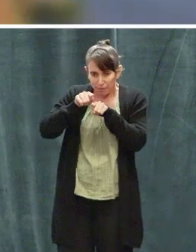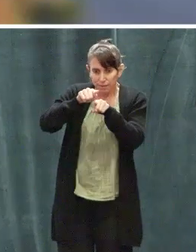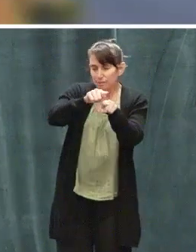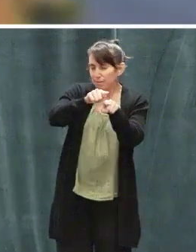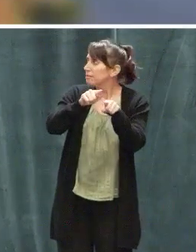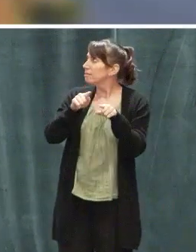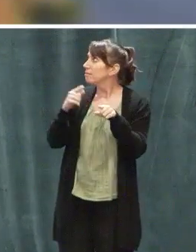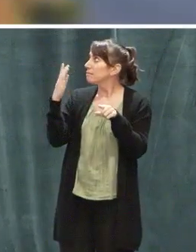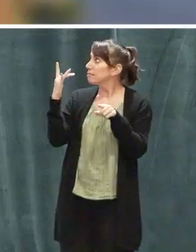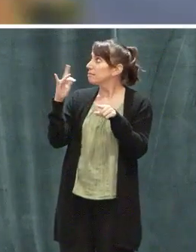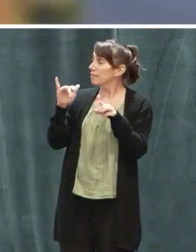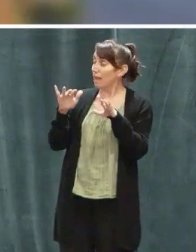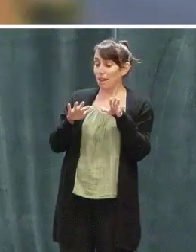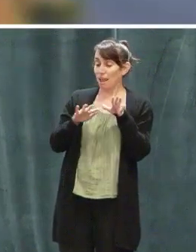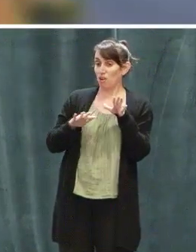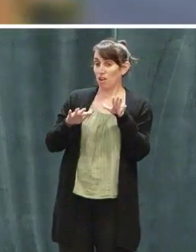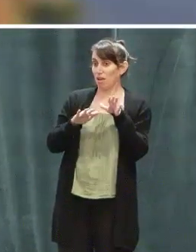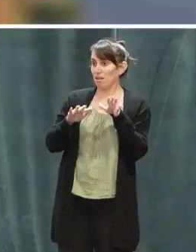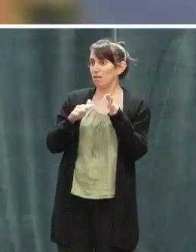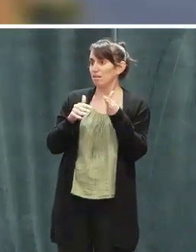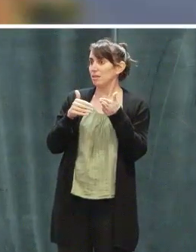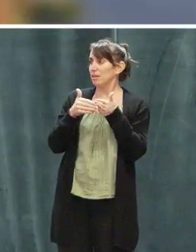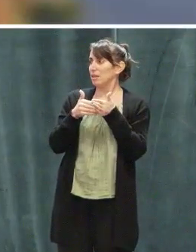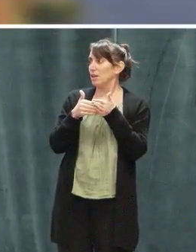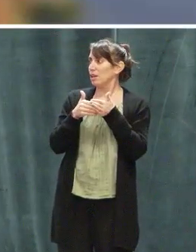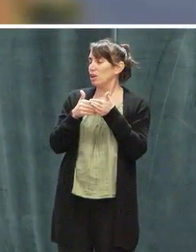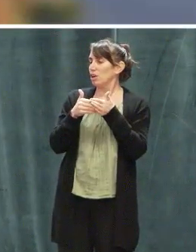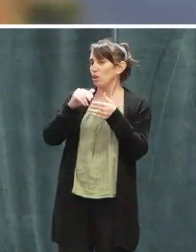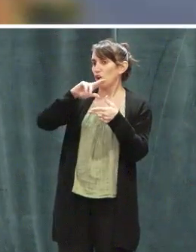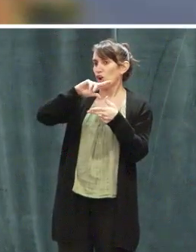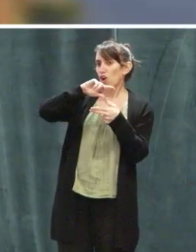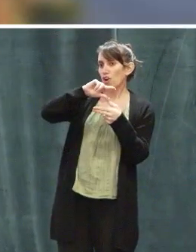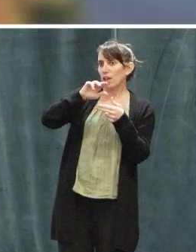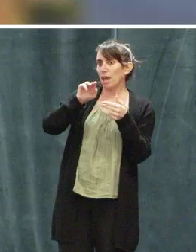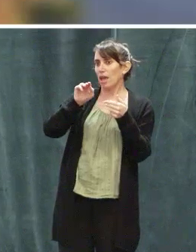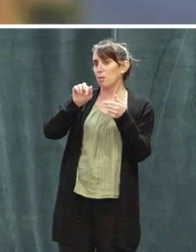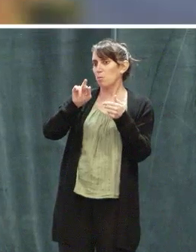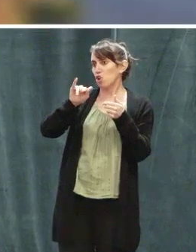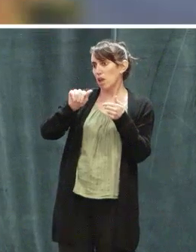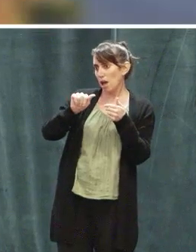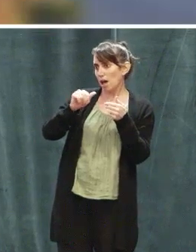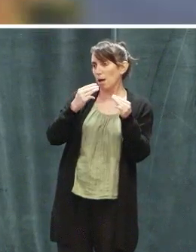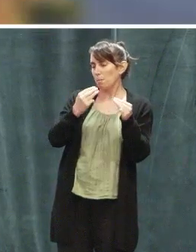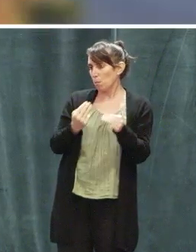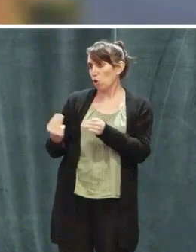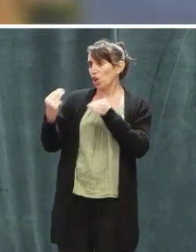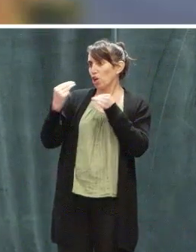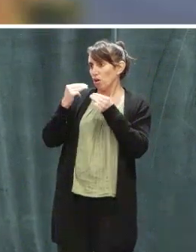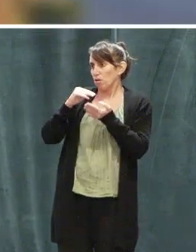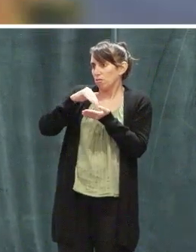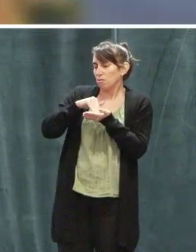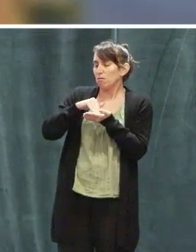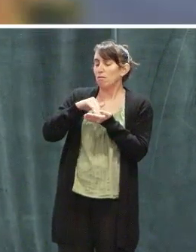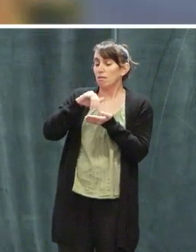is this little area here, which is near the Hurricane Maria Memorial, is actually at